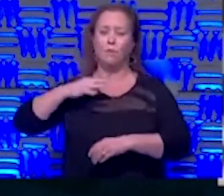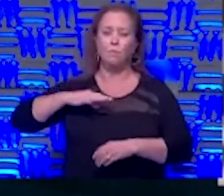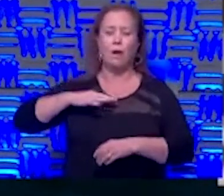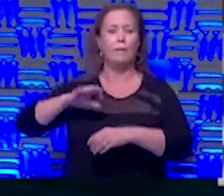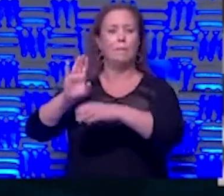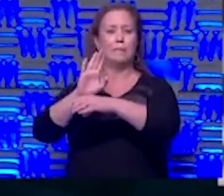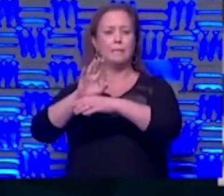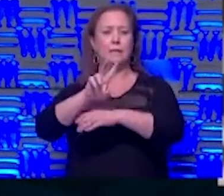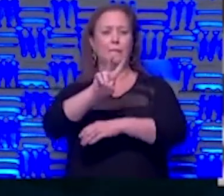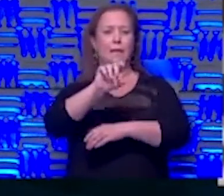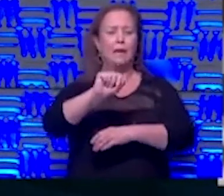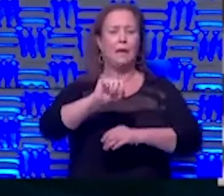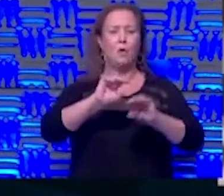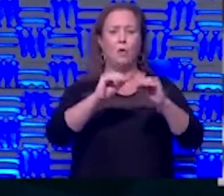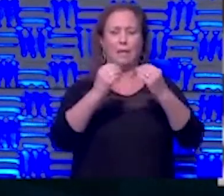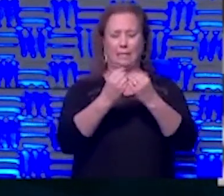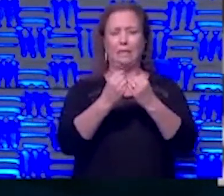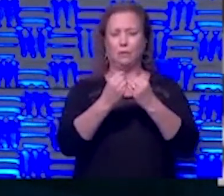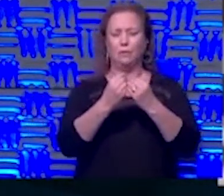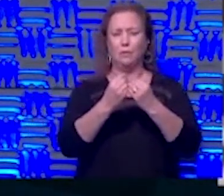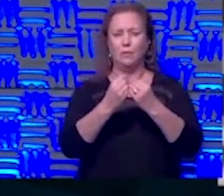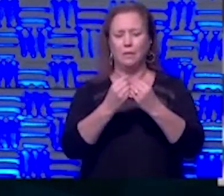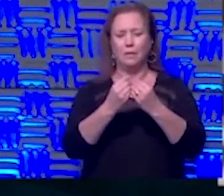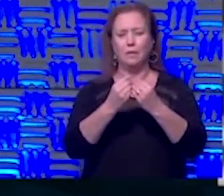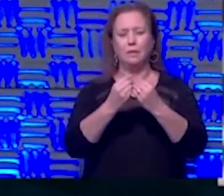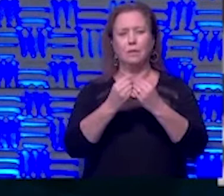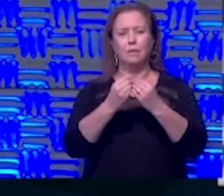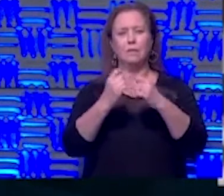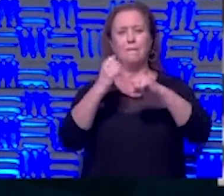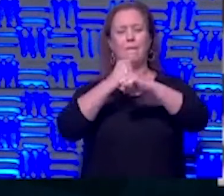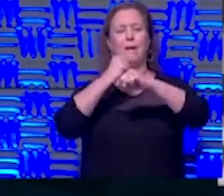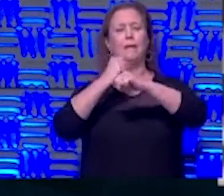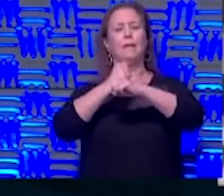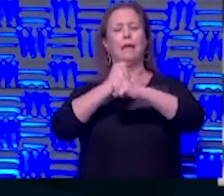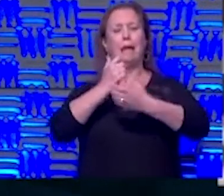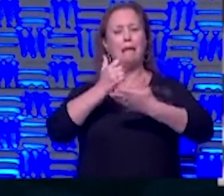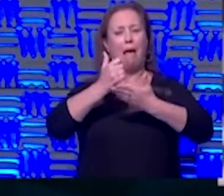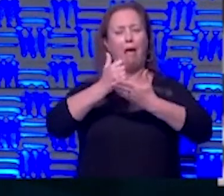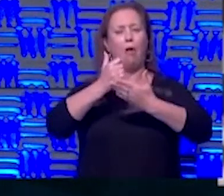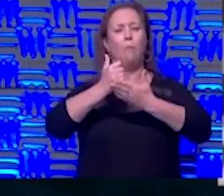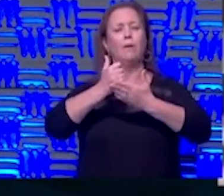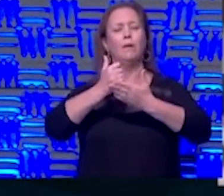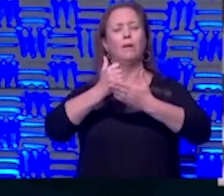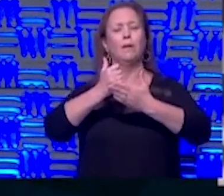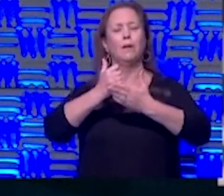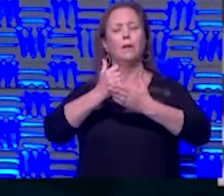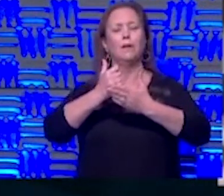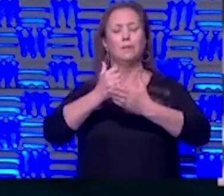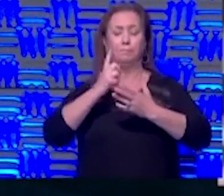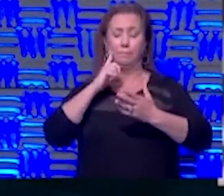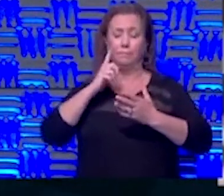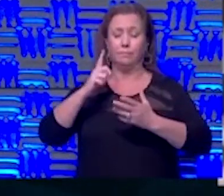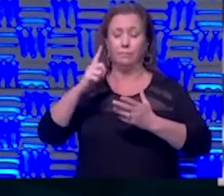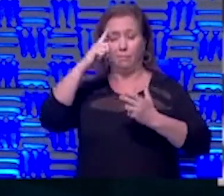organizations, veterans organizations, to combat mental health challenges and COVID-19. And